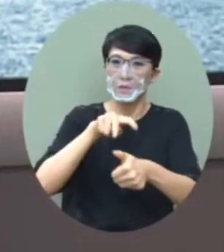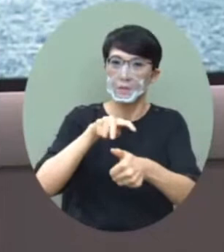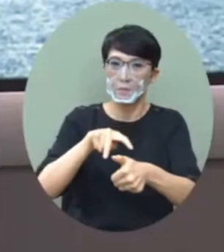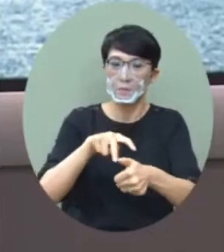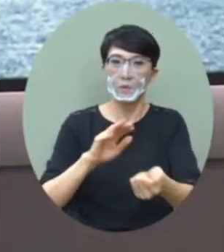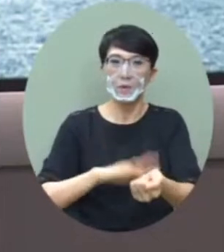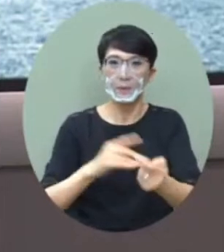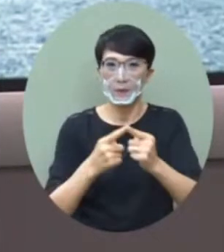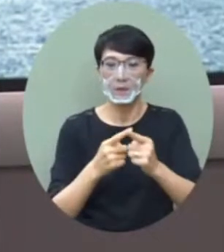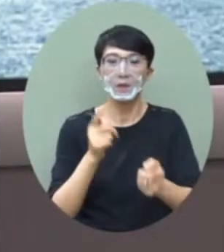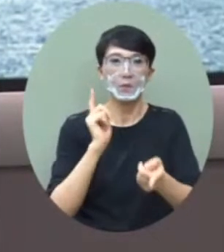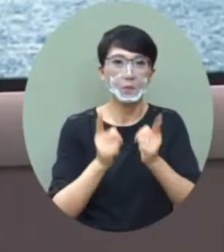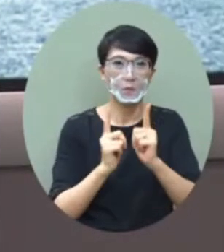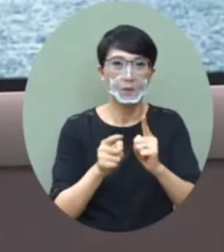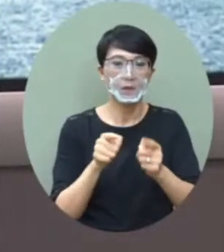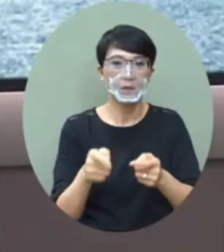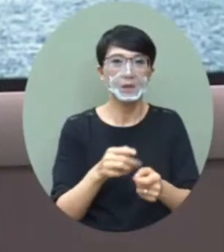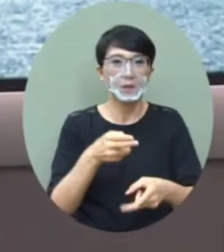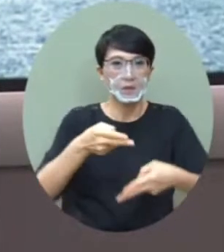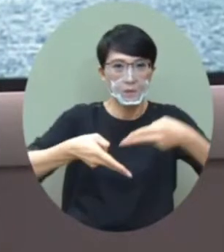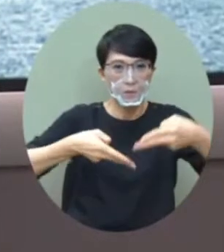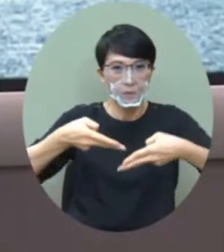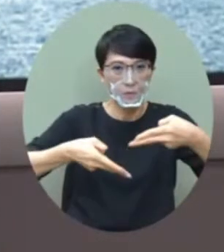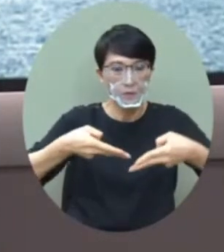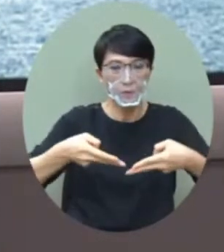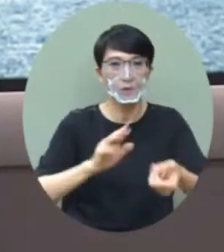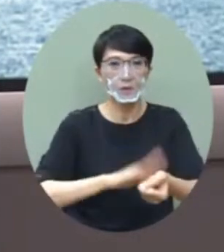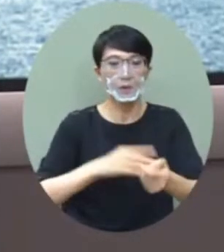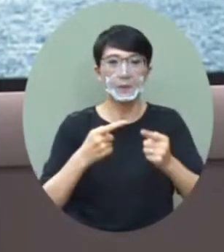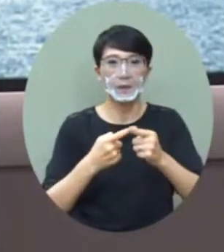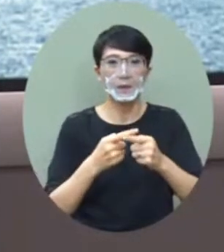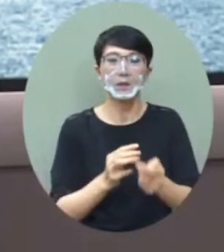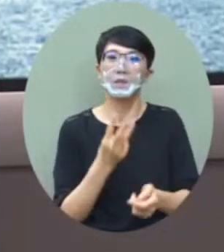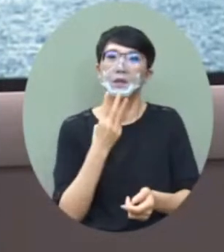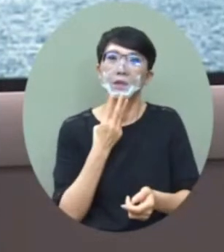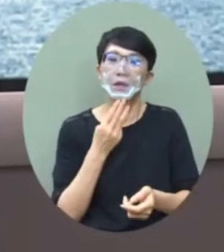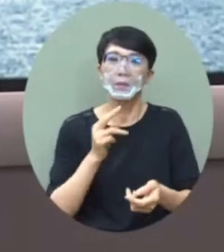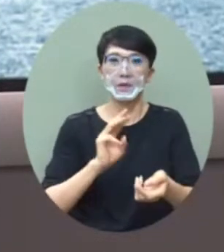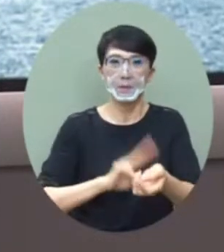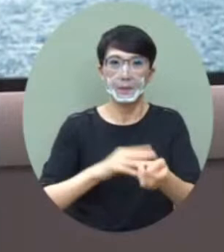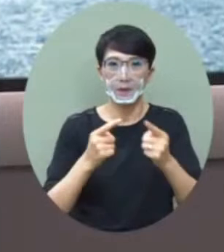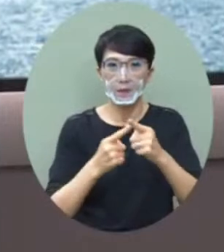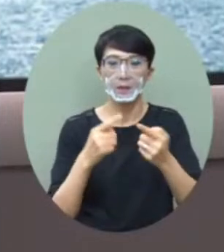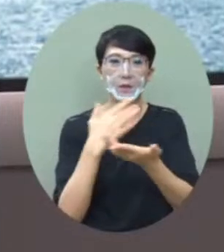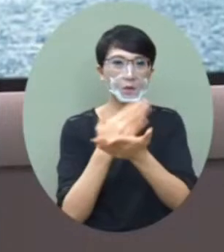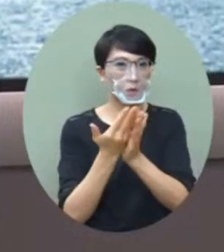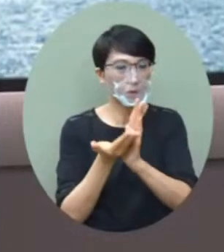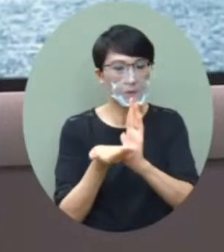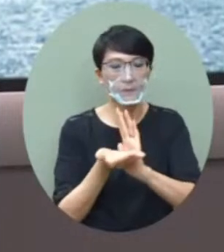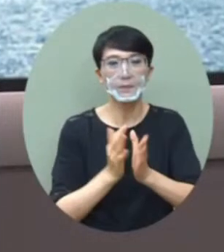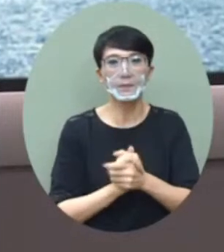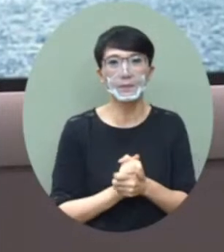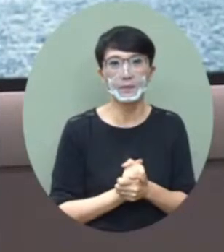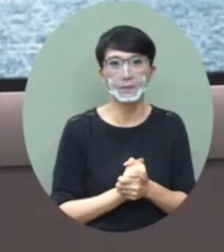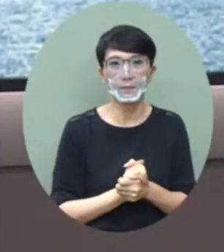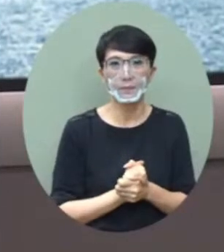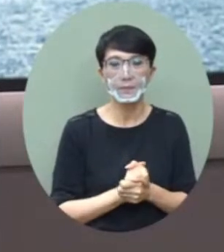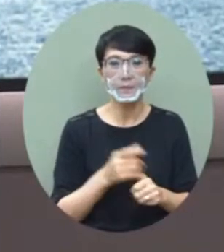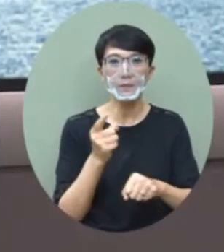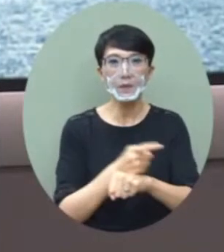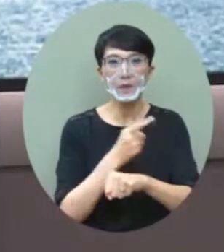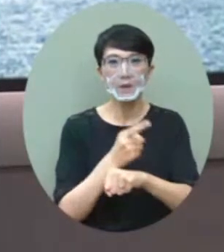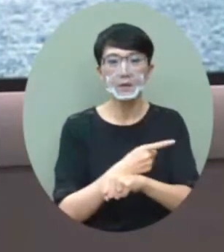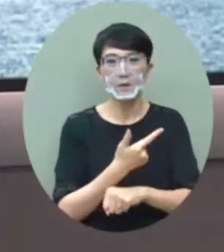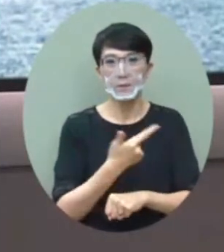recovering patients, those who require rehabilitation, those who awaiting surgery or